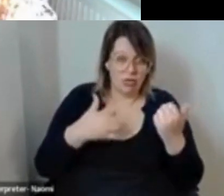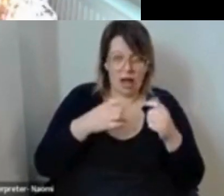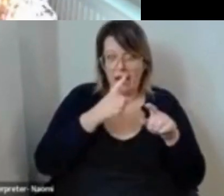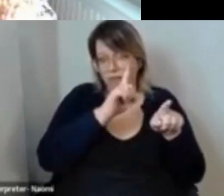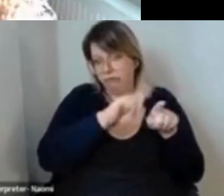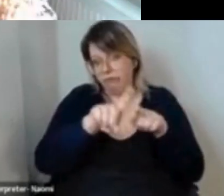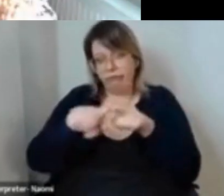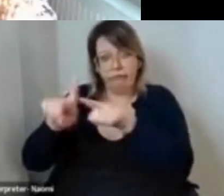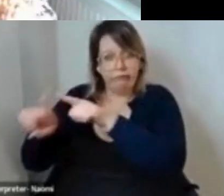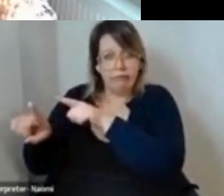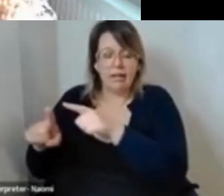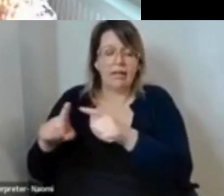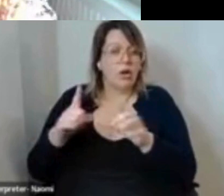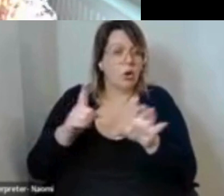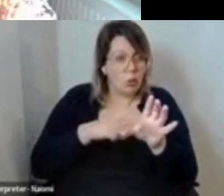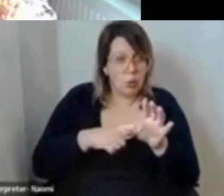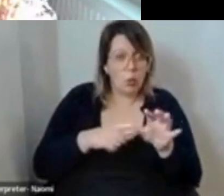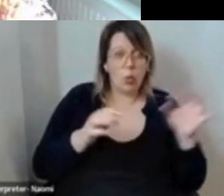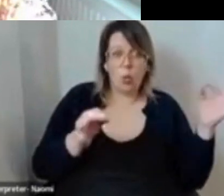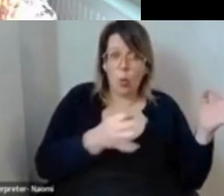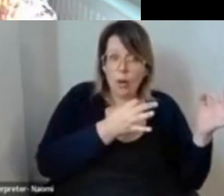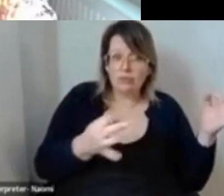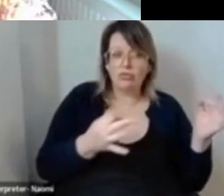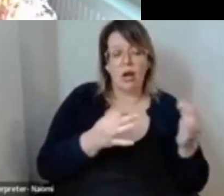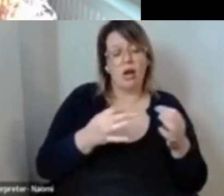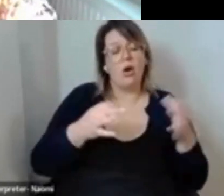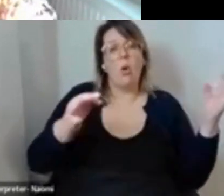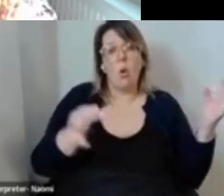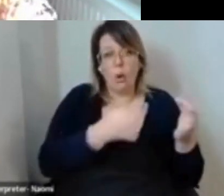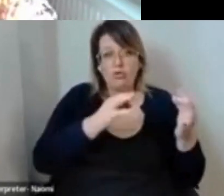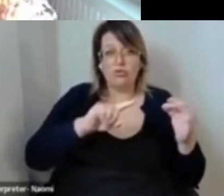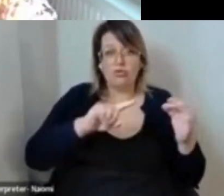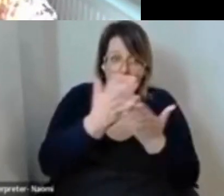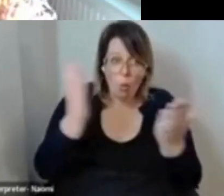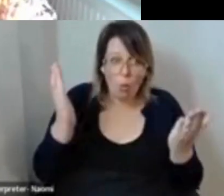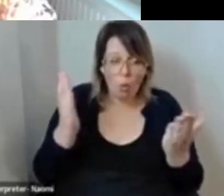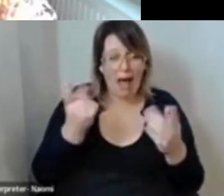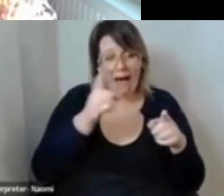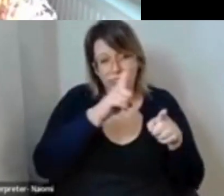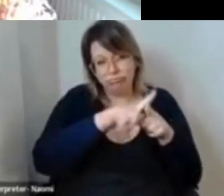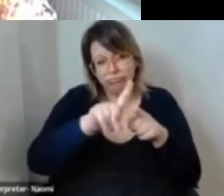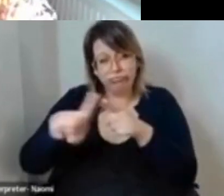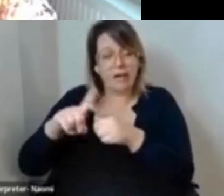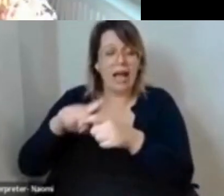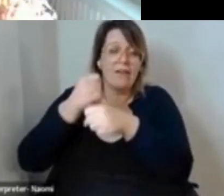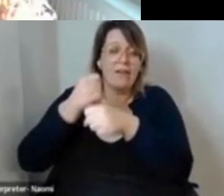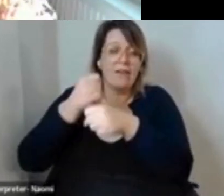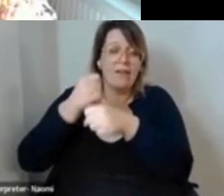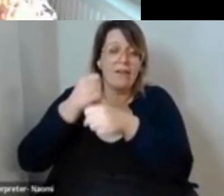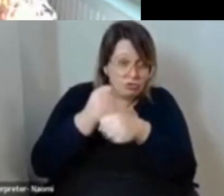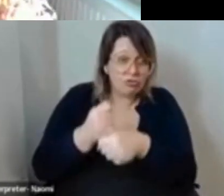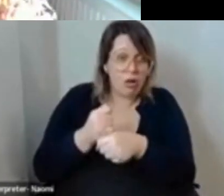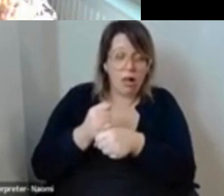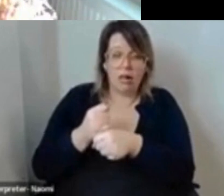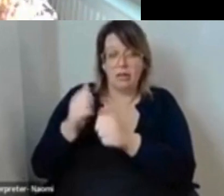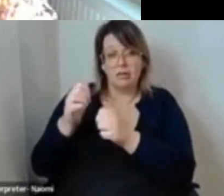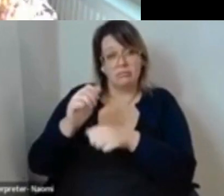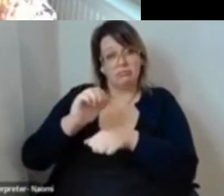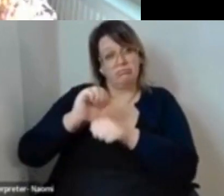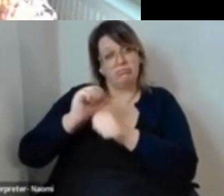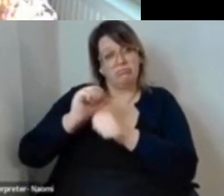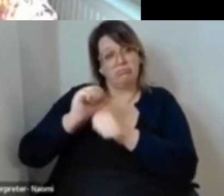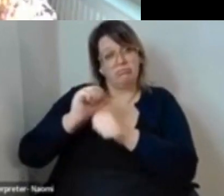and Orchestras for All. There were also cathedrals, commercial music organisations, including